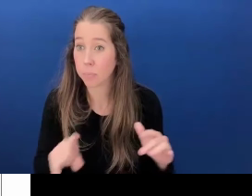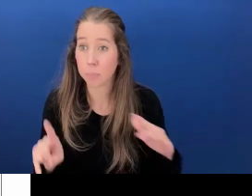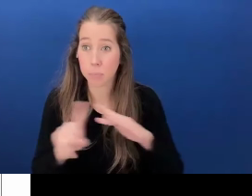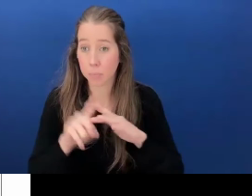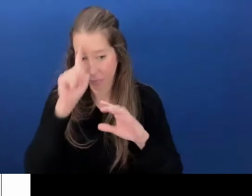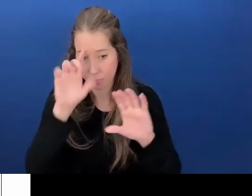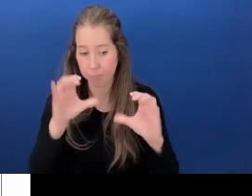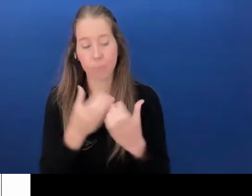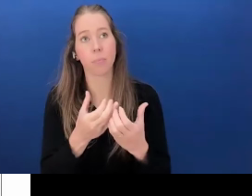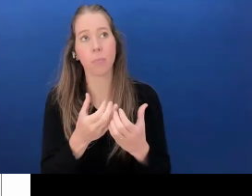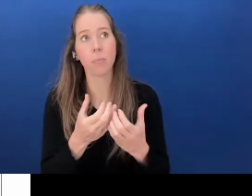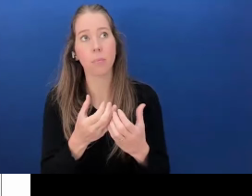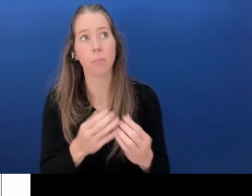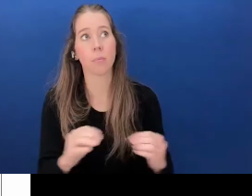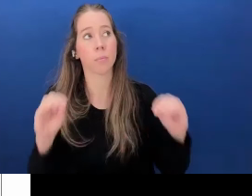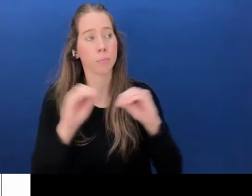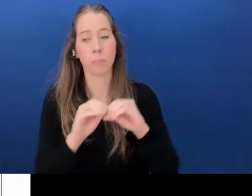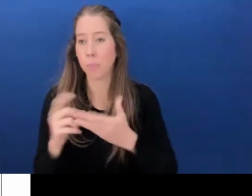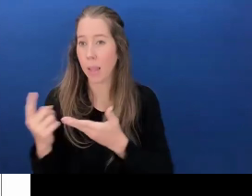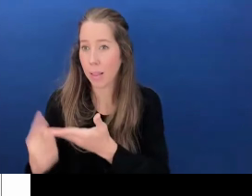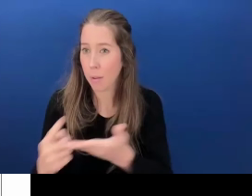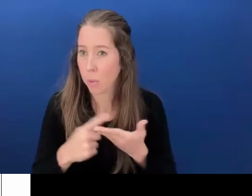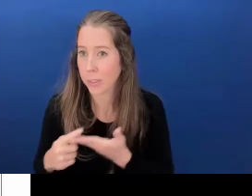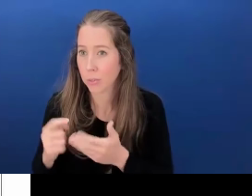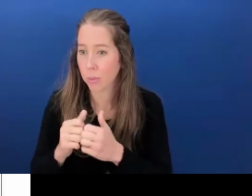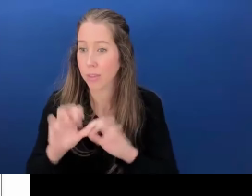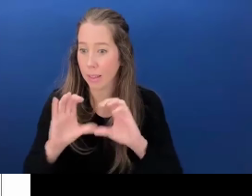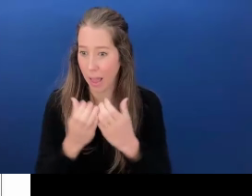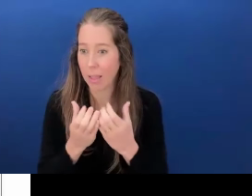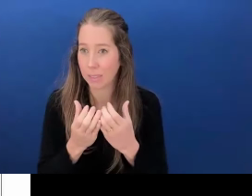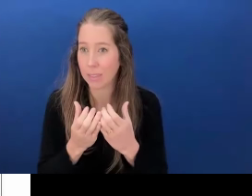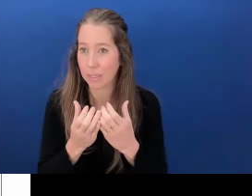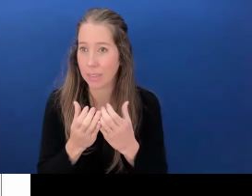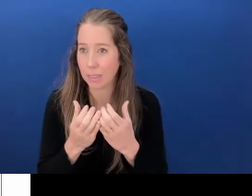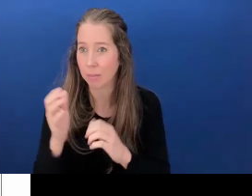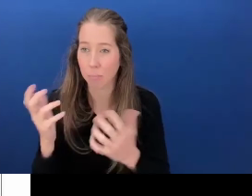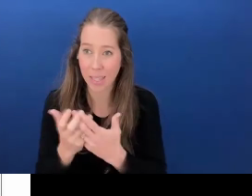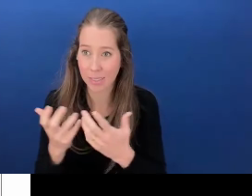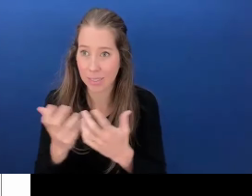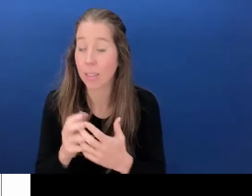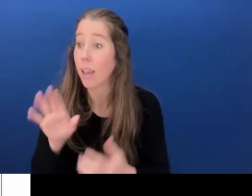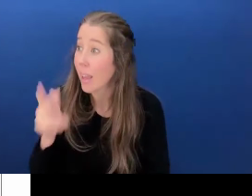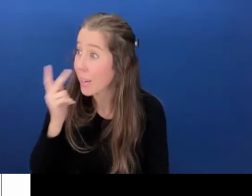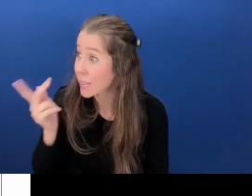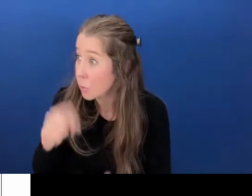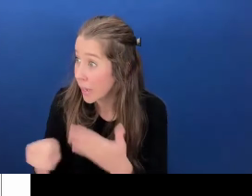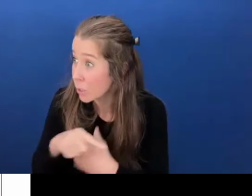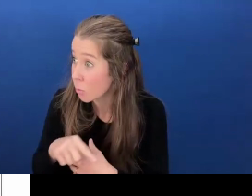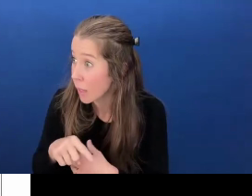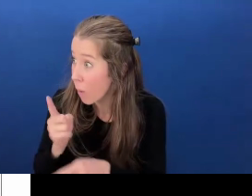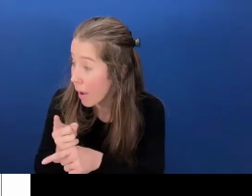about building that collaboration with their classmates, having that like, hey, I'm going to see you in class next week, right?